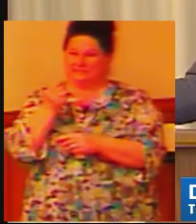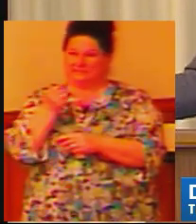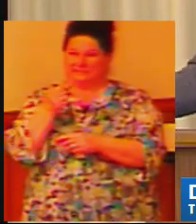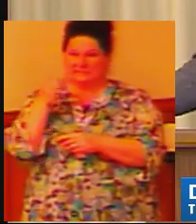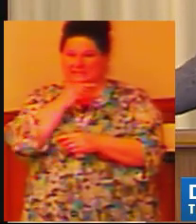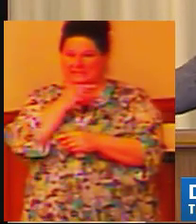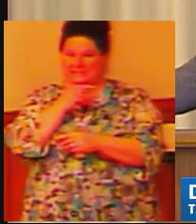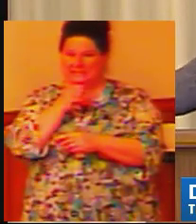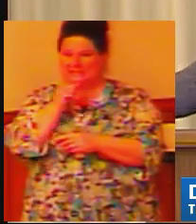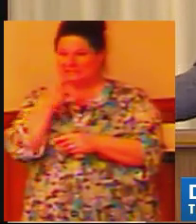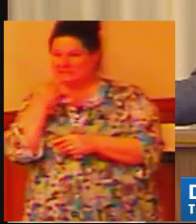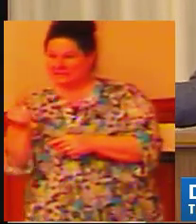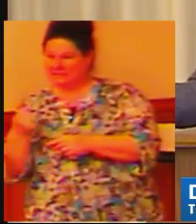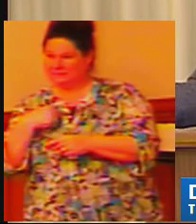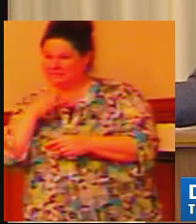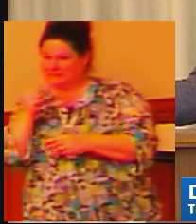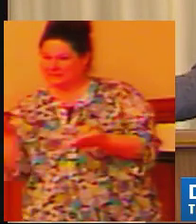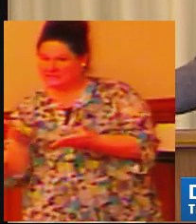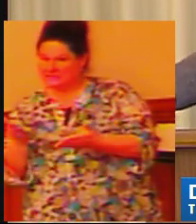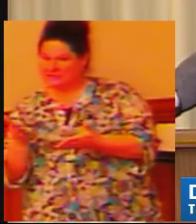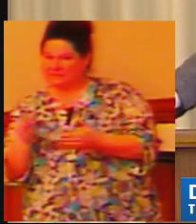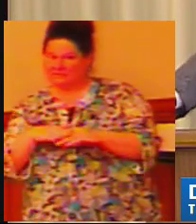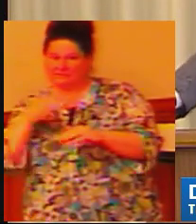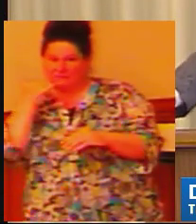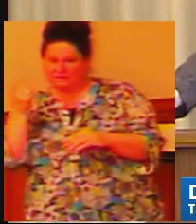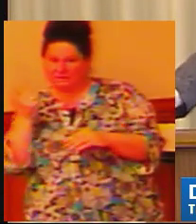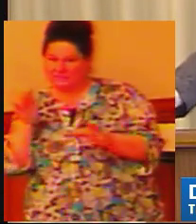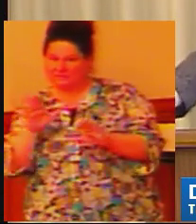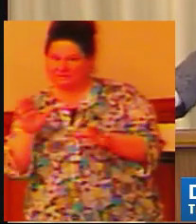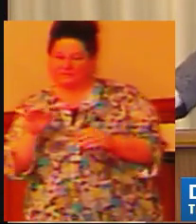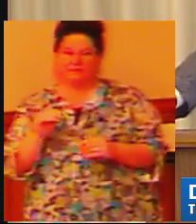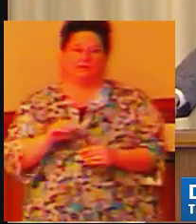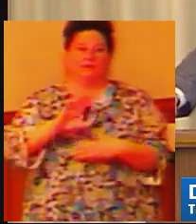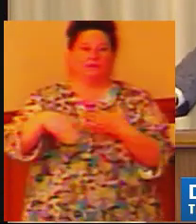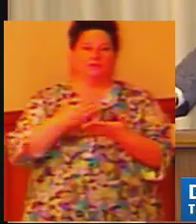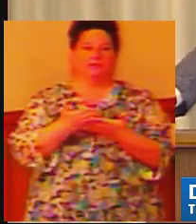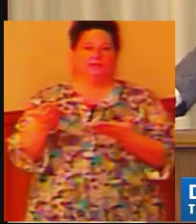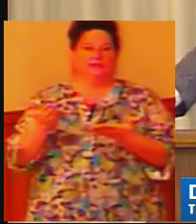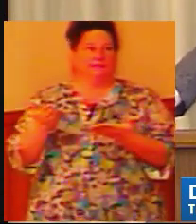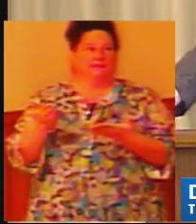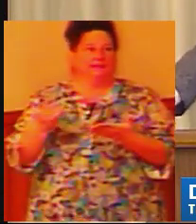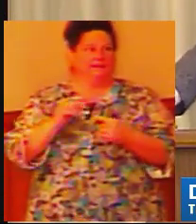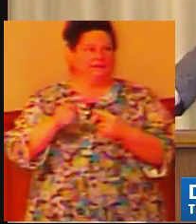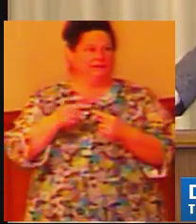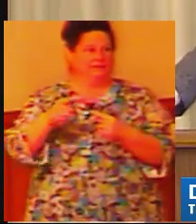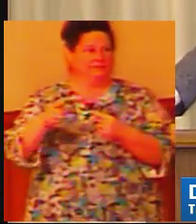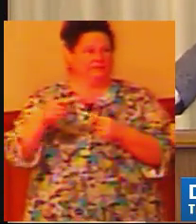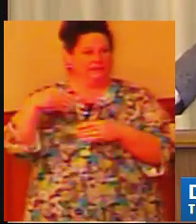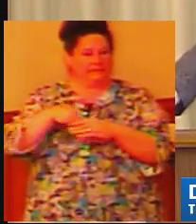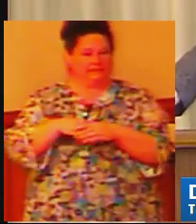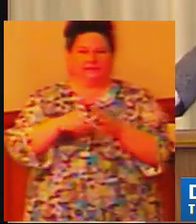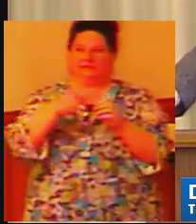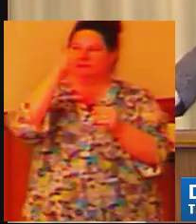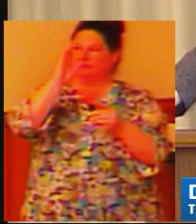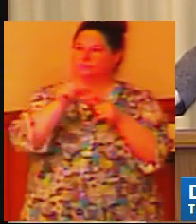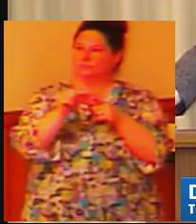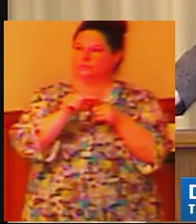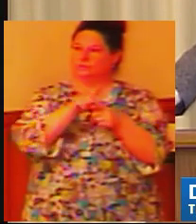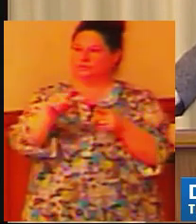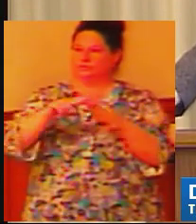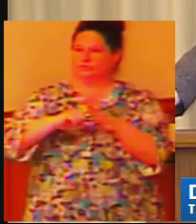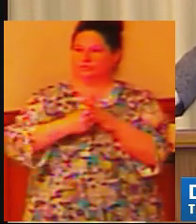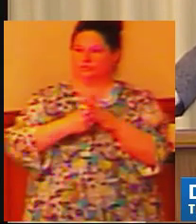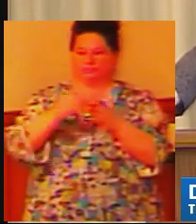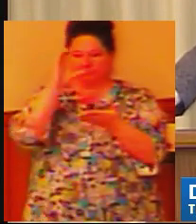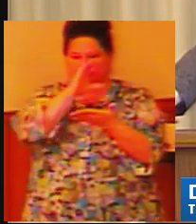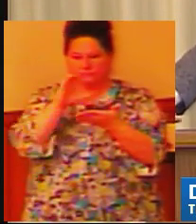just don't tell him I'm not here kind of stuff on the phone. All those things. And when you get into God's word, you'll start to look at those sort of